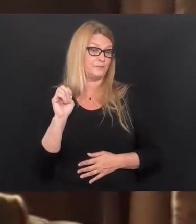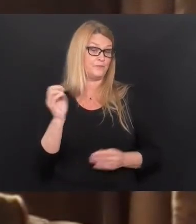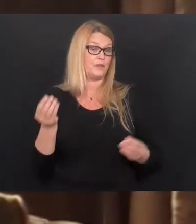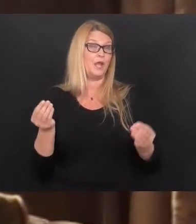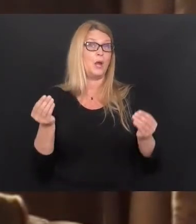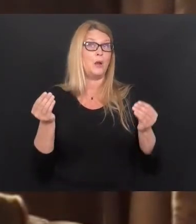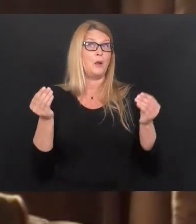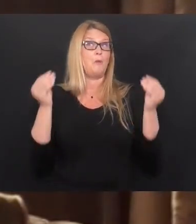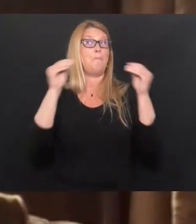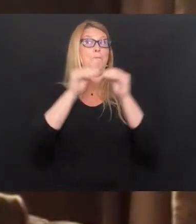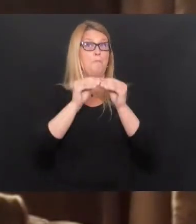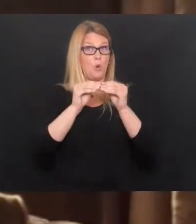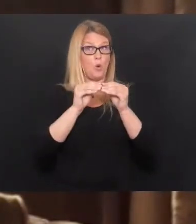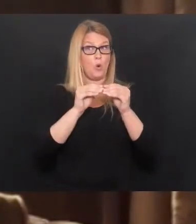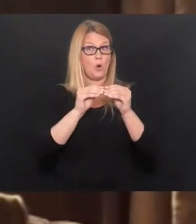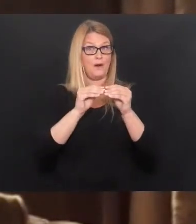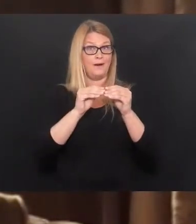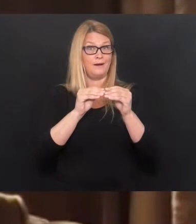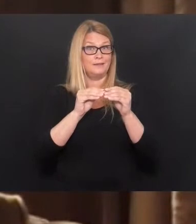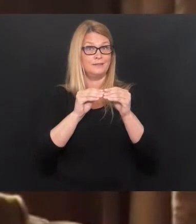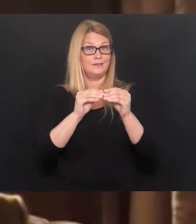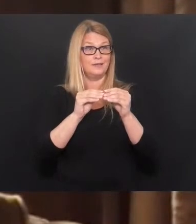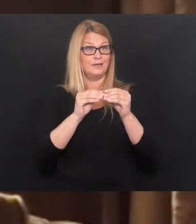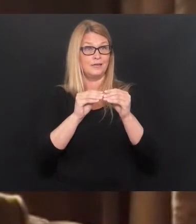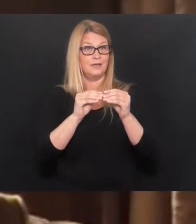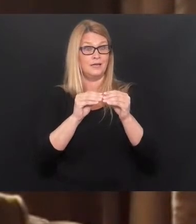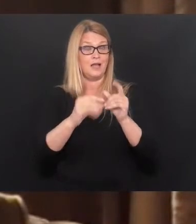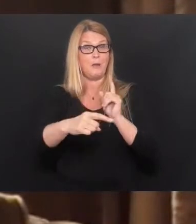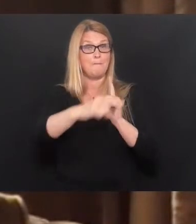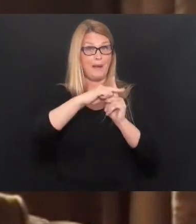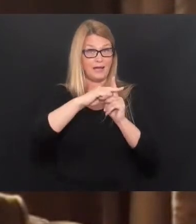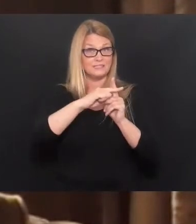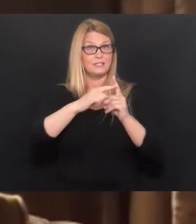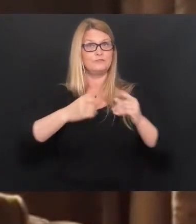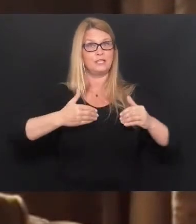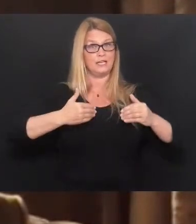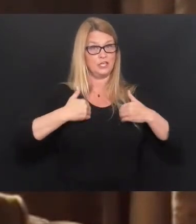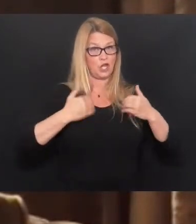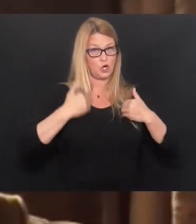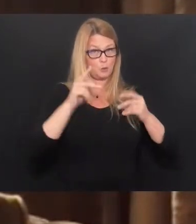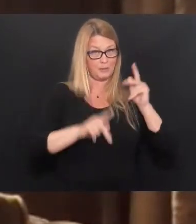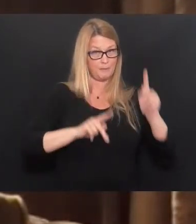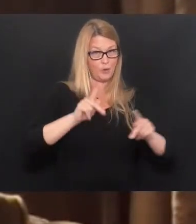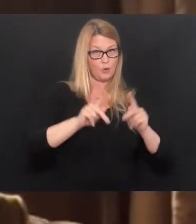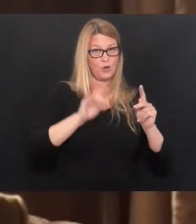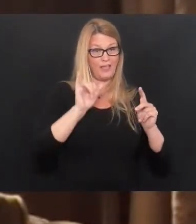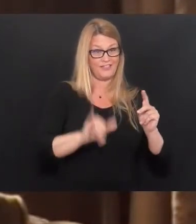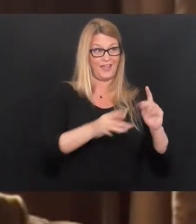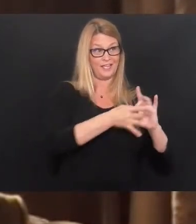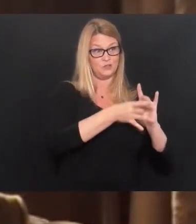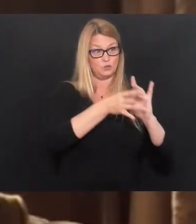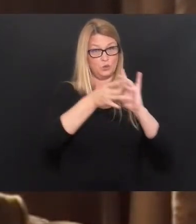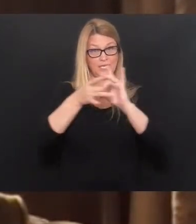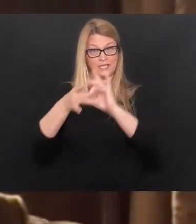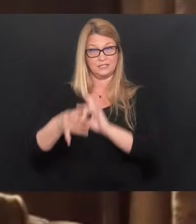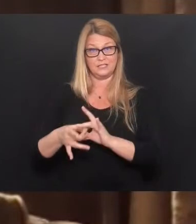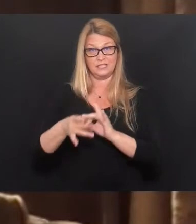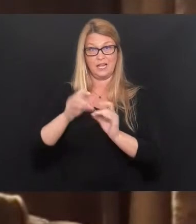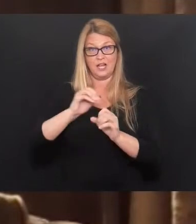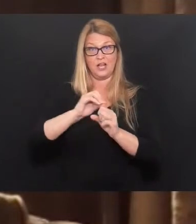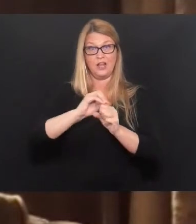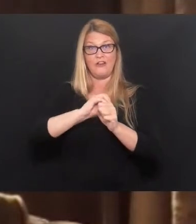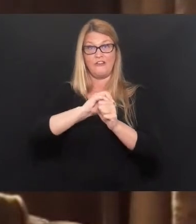more cases in younger people, we believe that that is related to the new viral variants